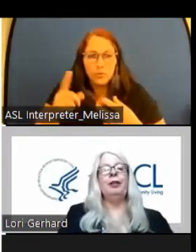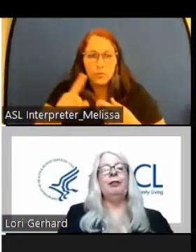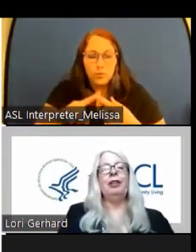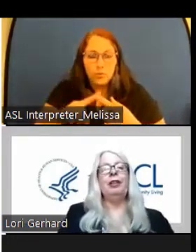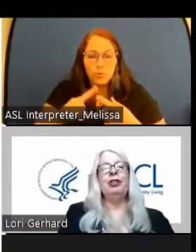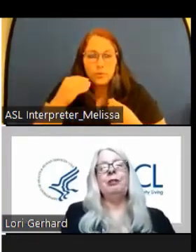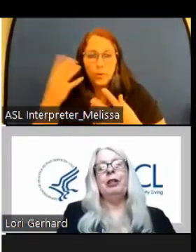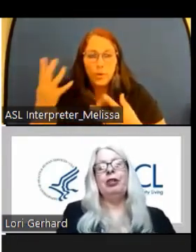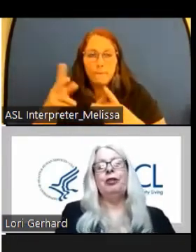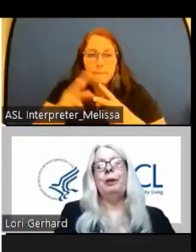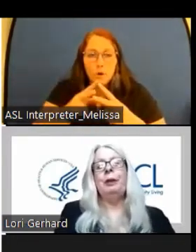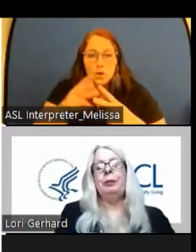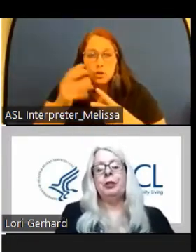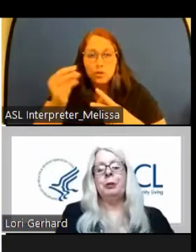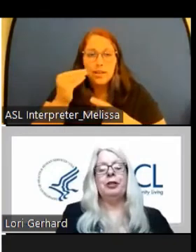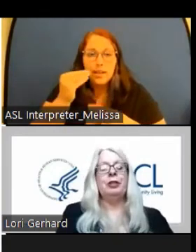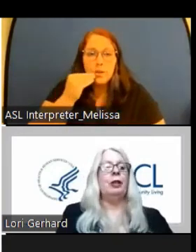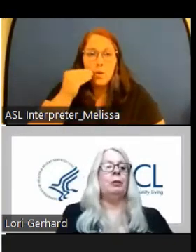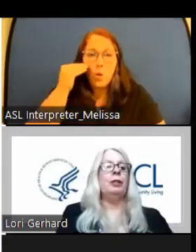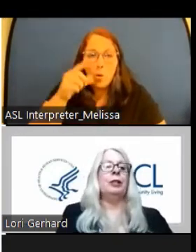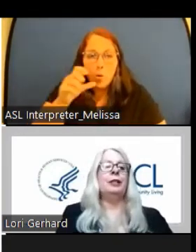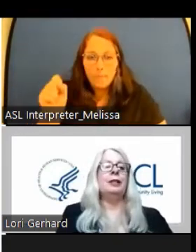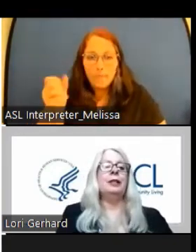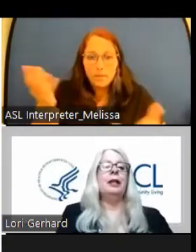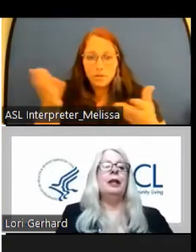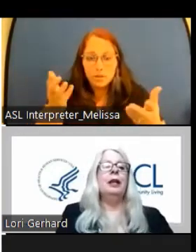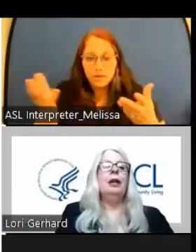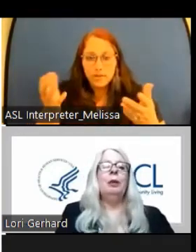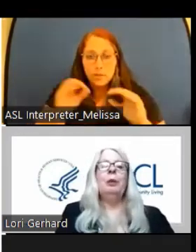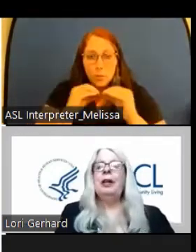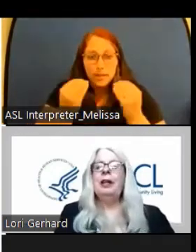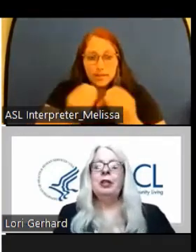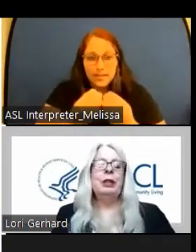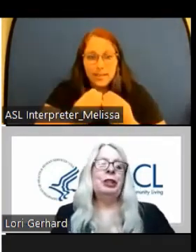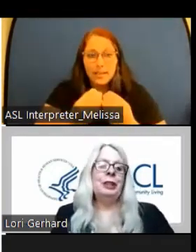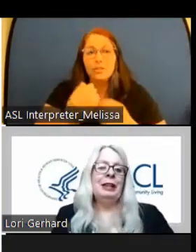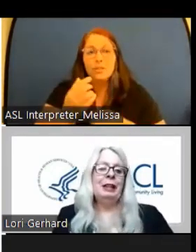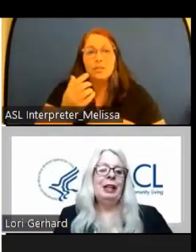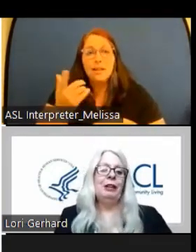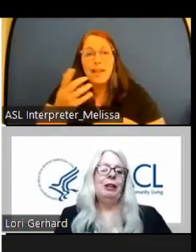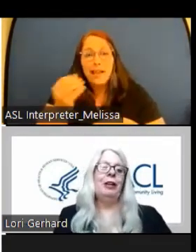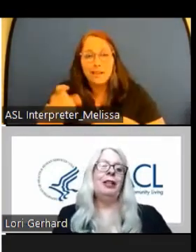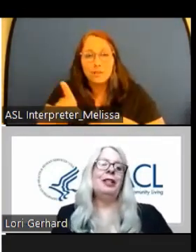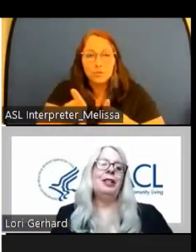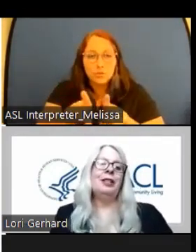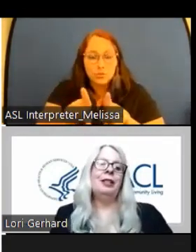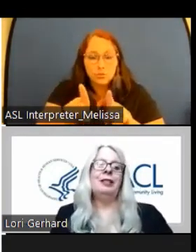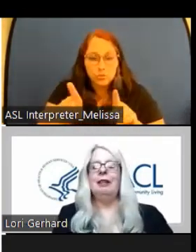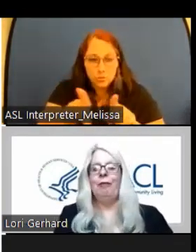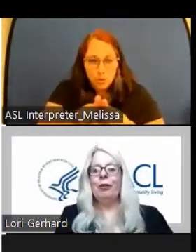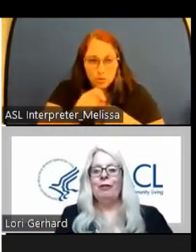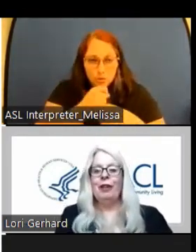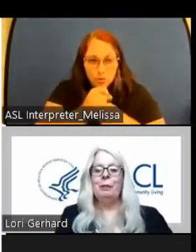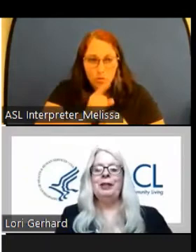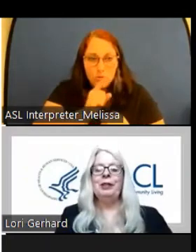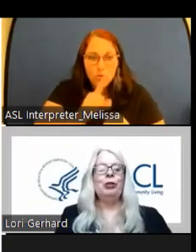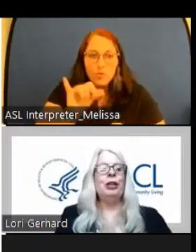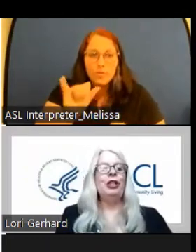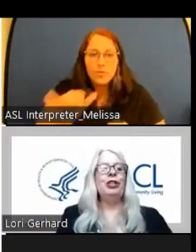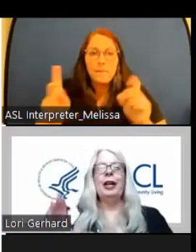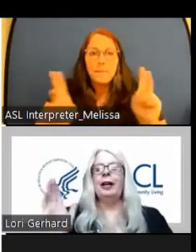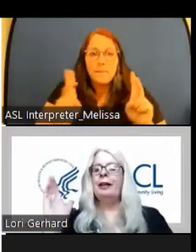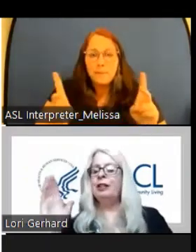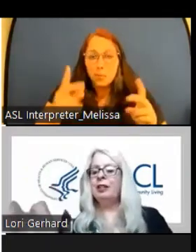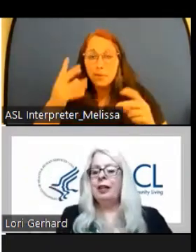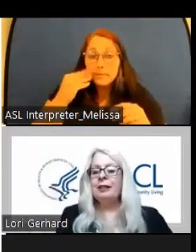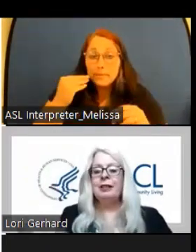health interventions and measures for people experiencing homelessness. We want to especially, again, thank our colleagues at CDC for developing this